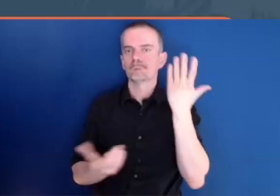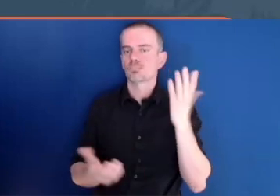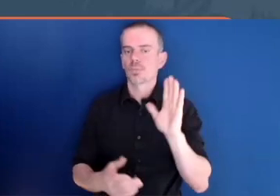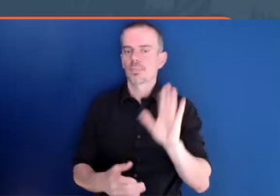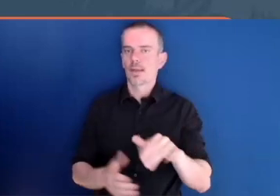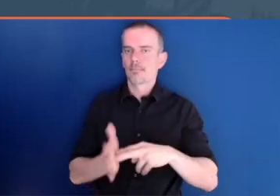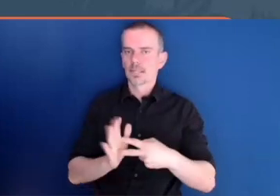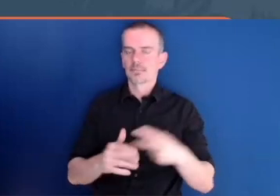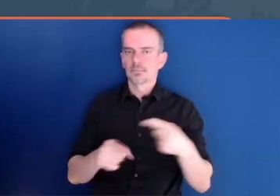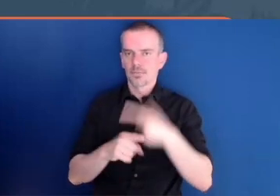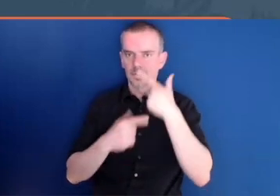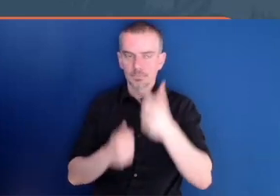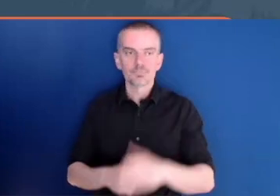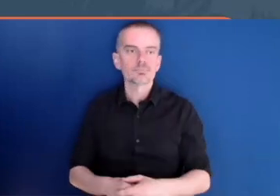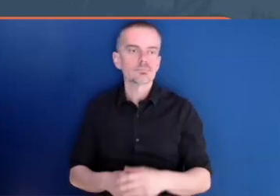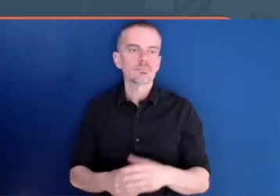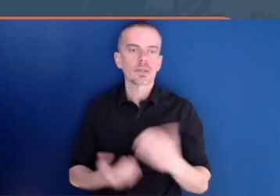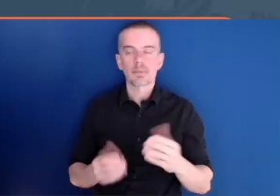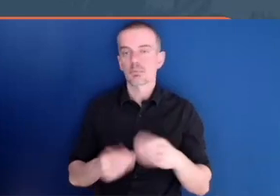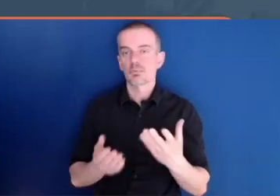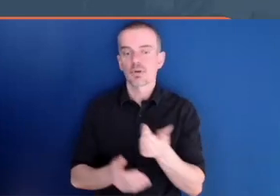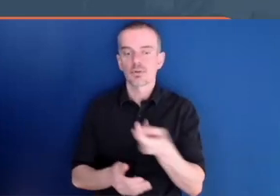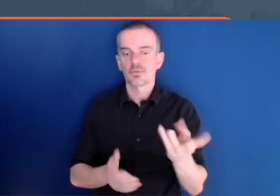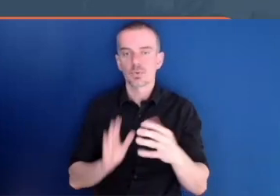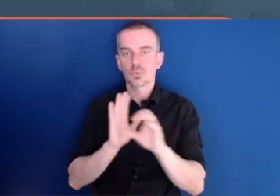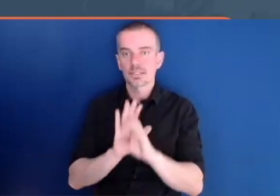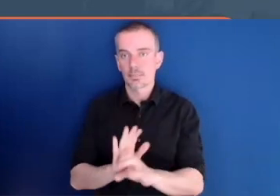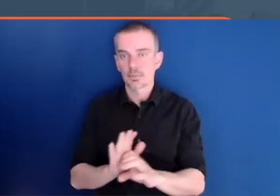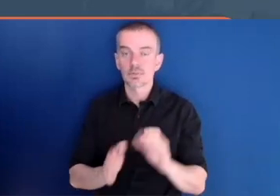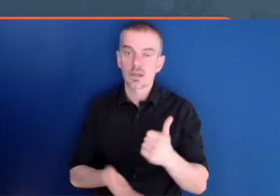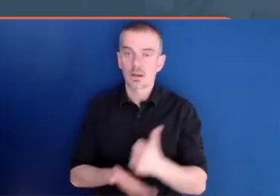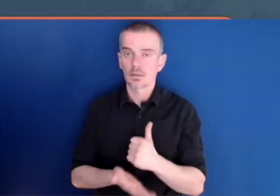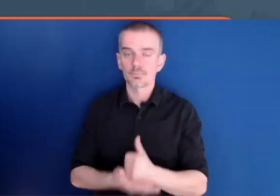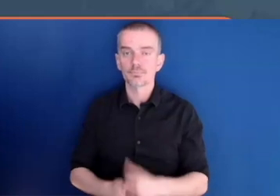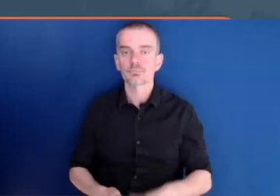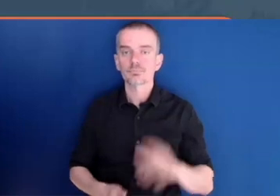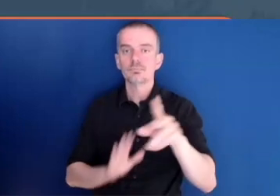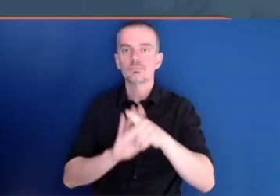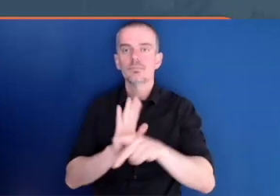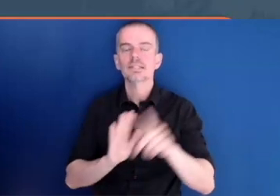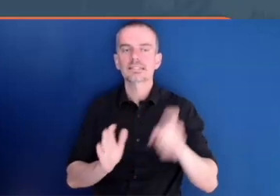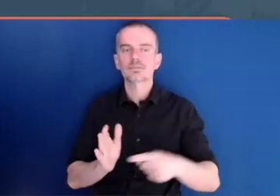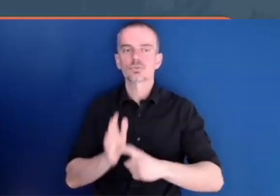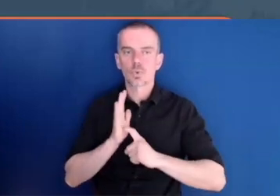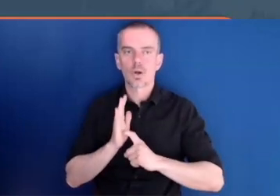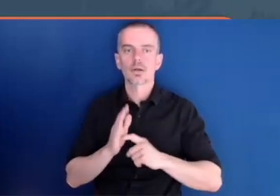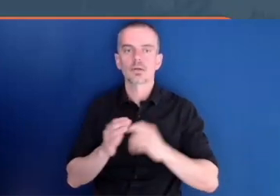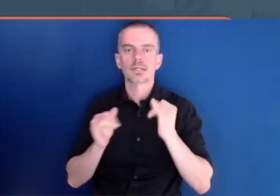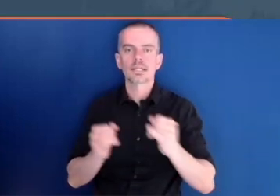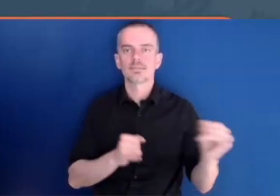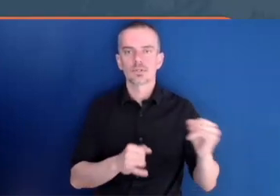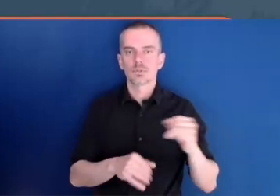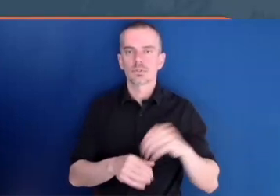is. Maybe provide a few examples, right? That's always helpful. Your policy needs to require individuals at